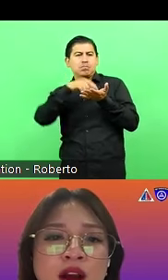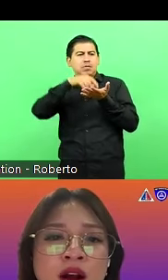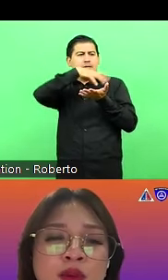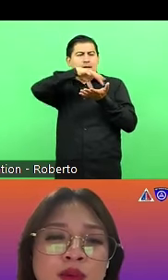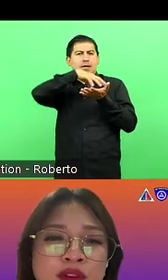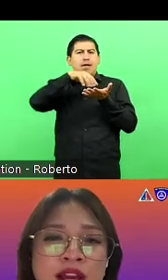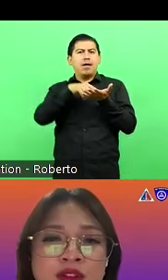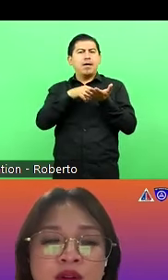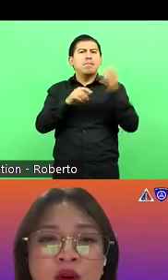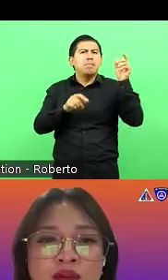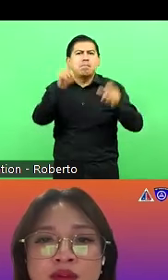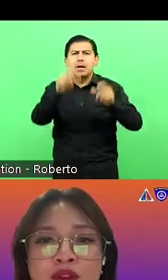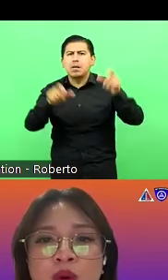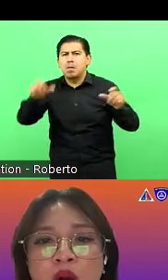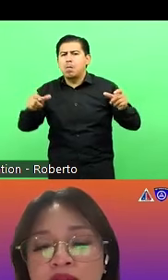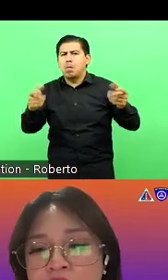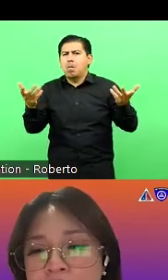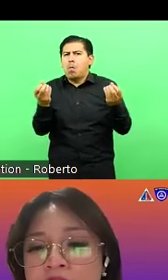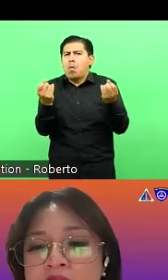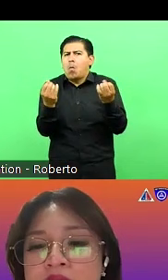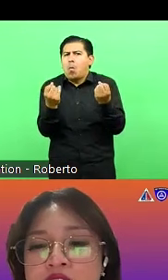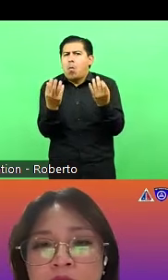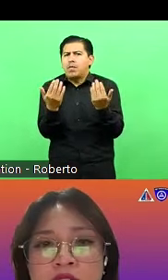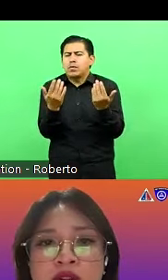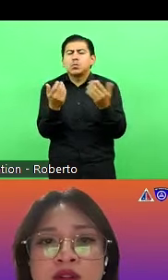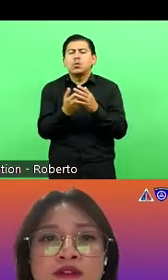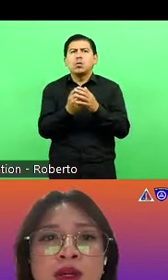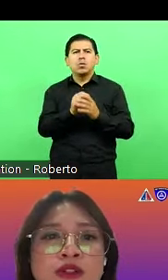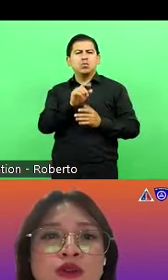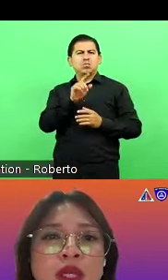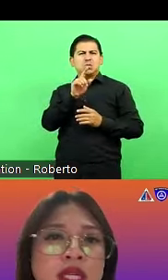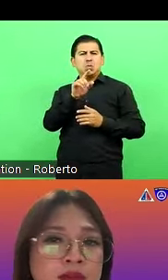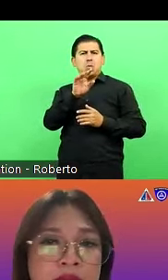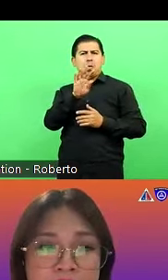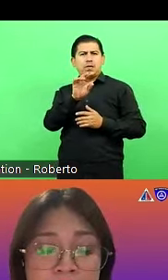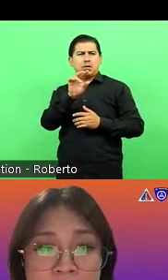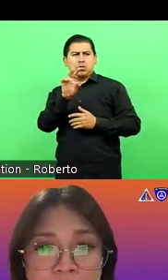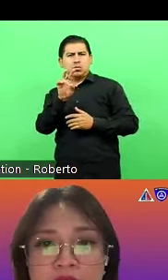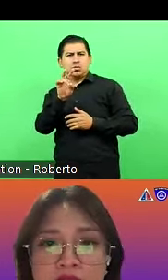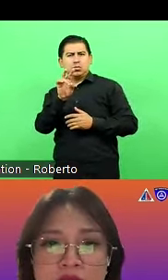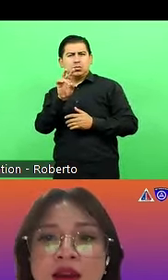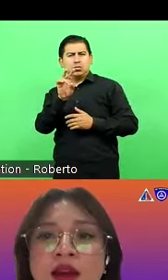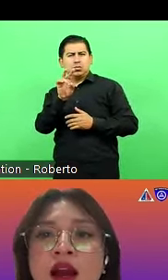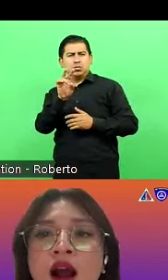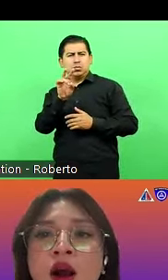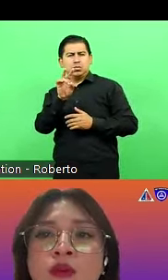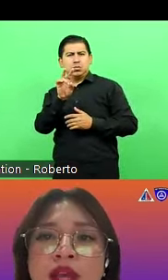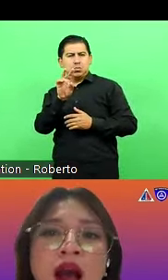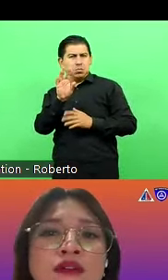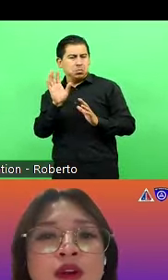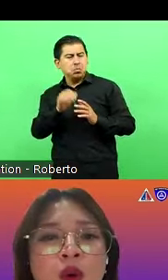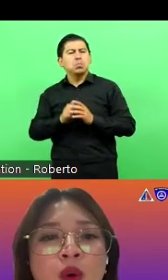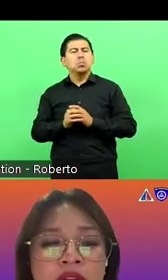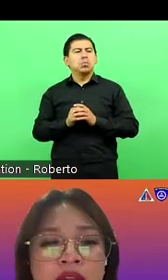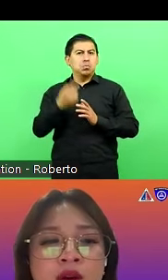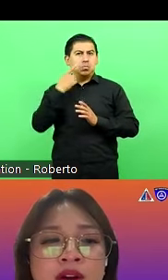So to provide you an overview of the situation of persons with disability in Quezon City, we